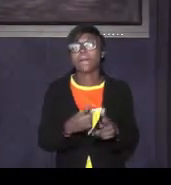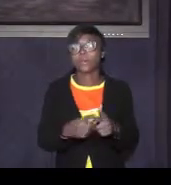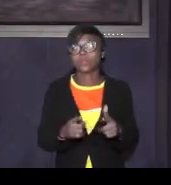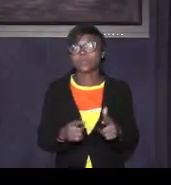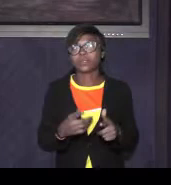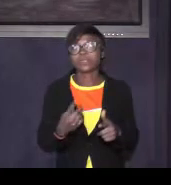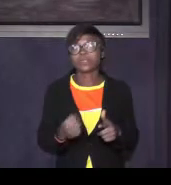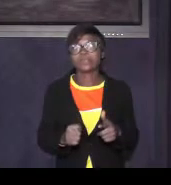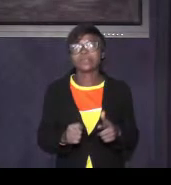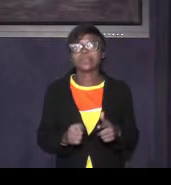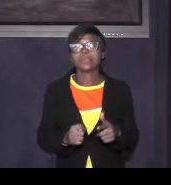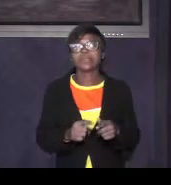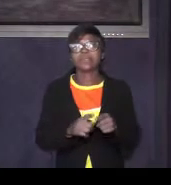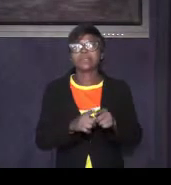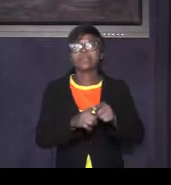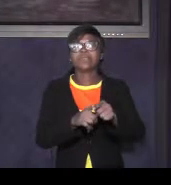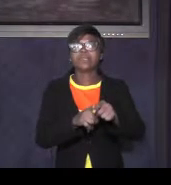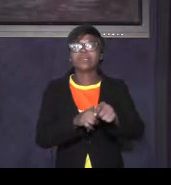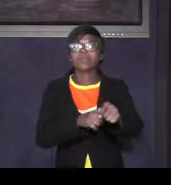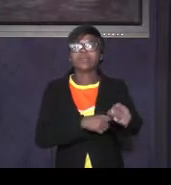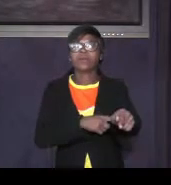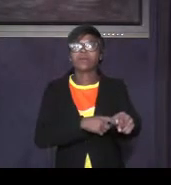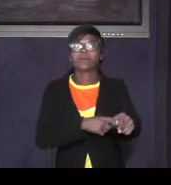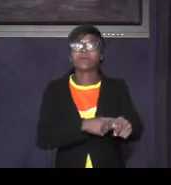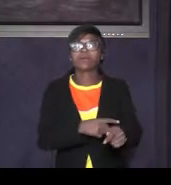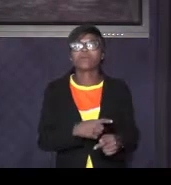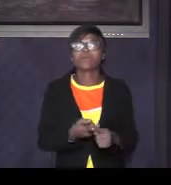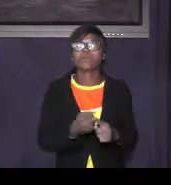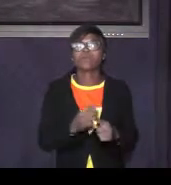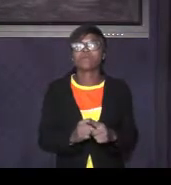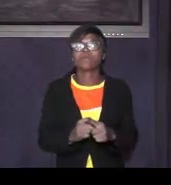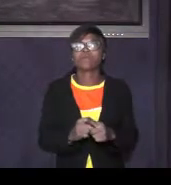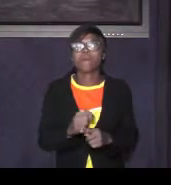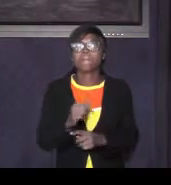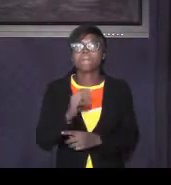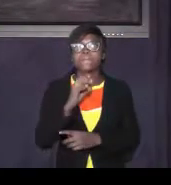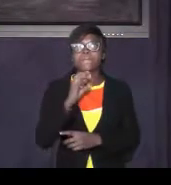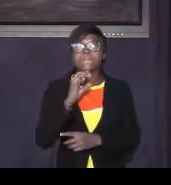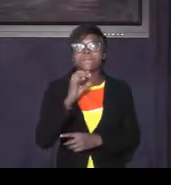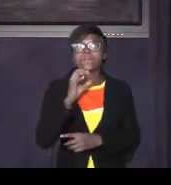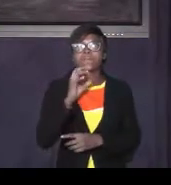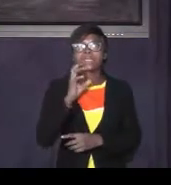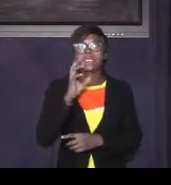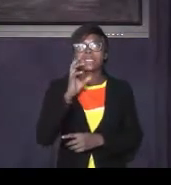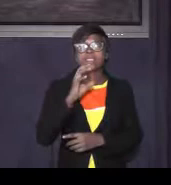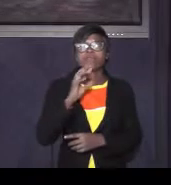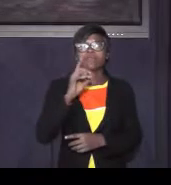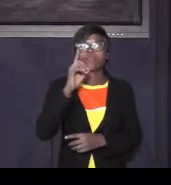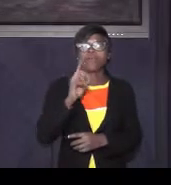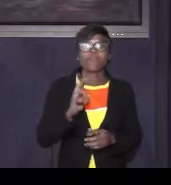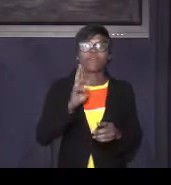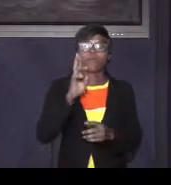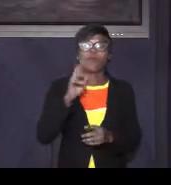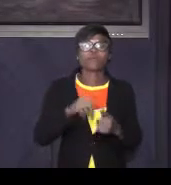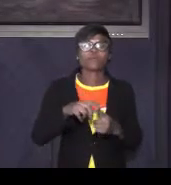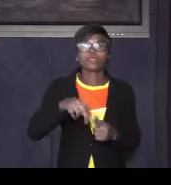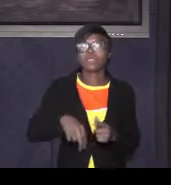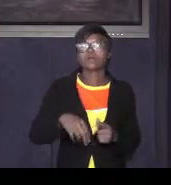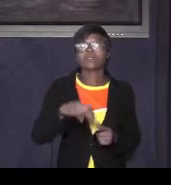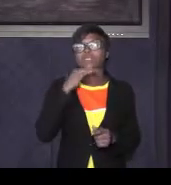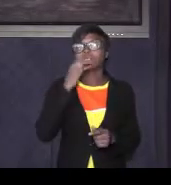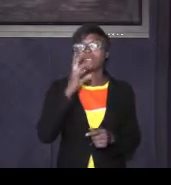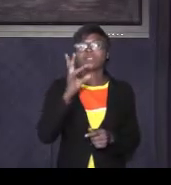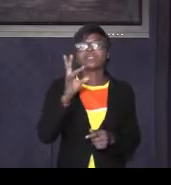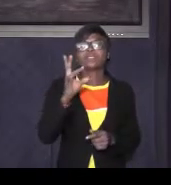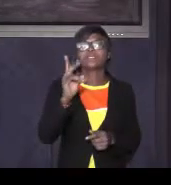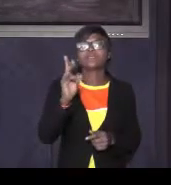centimeters, but the distance from the bottom of the rectangle to the top of the triangle is 17 centimeters. So what